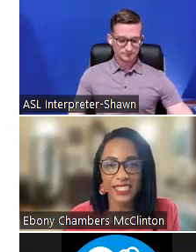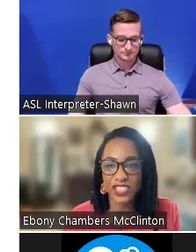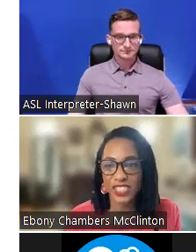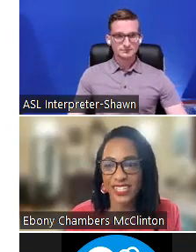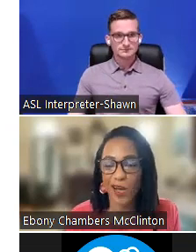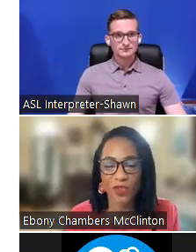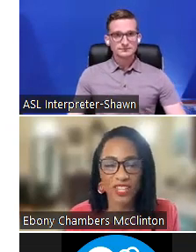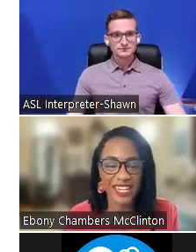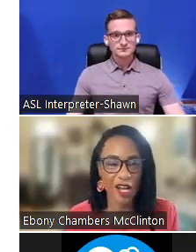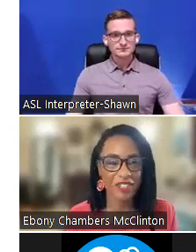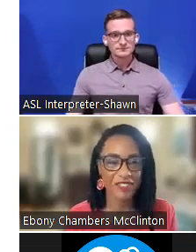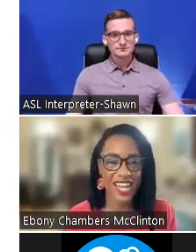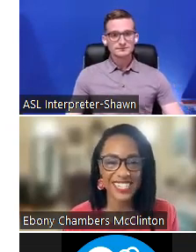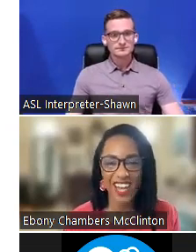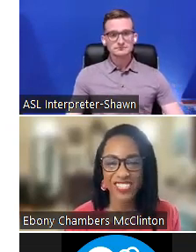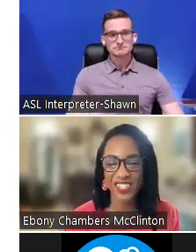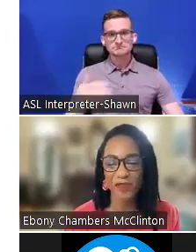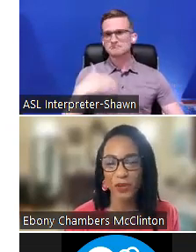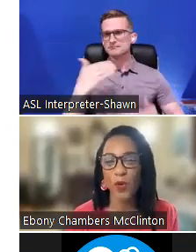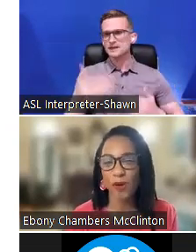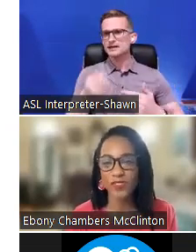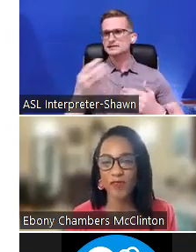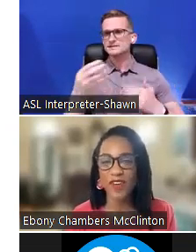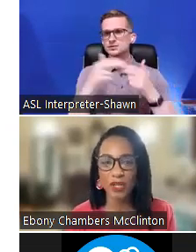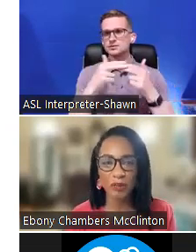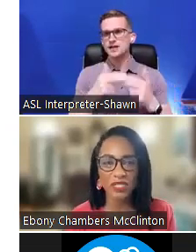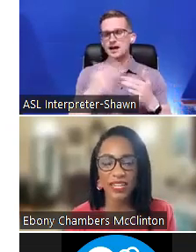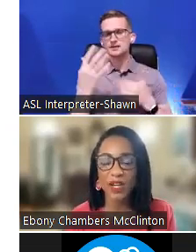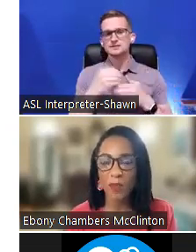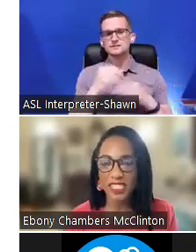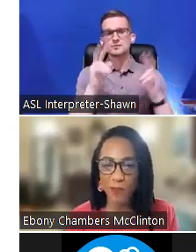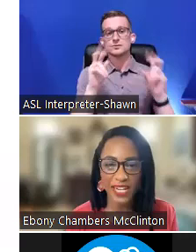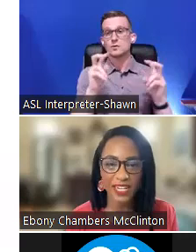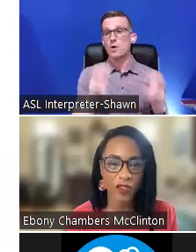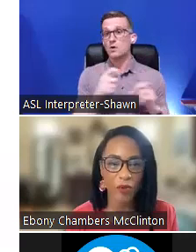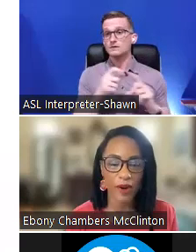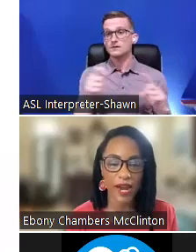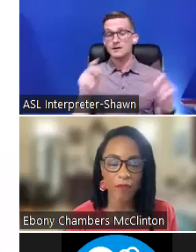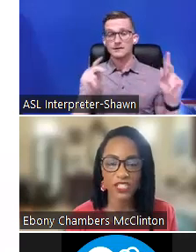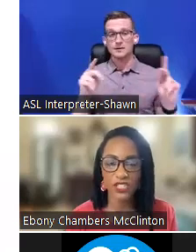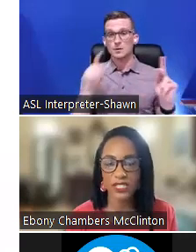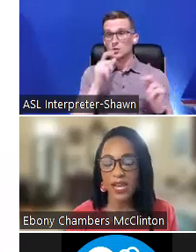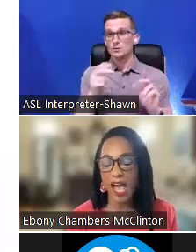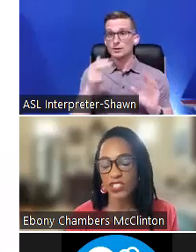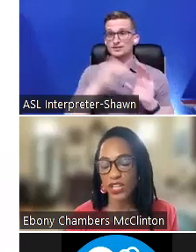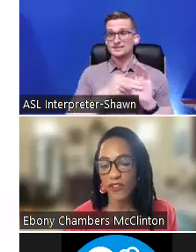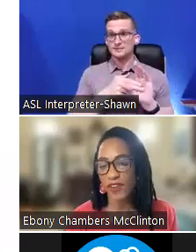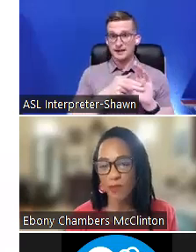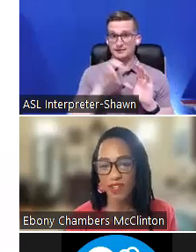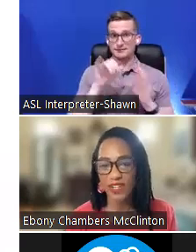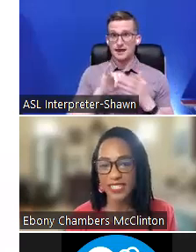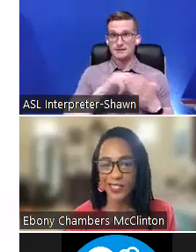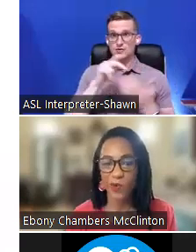And this is just, the next couple of slides have just a few quotes from fellows that participated in the program and just shared